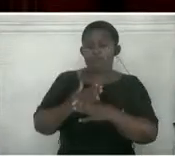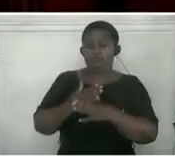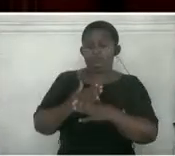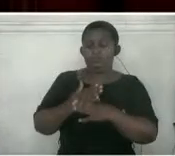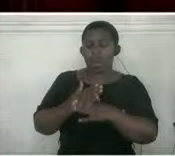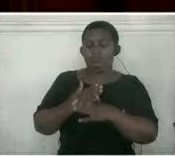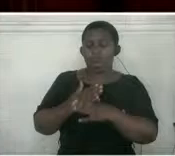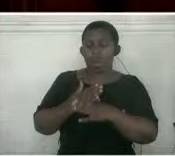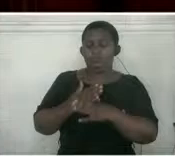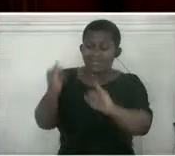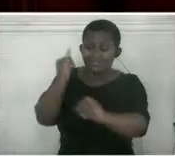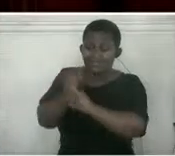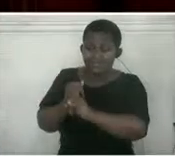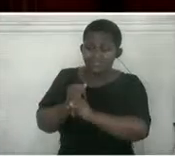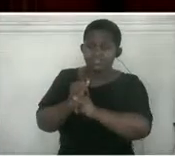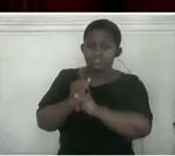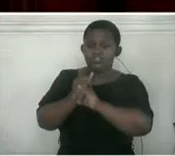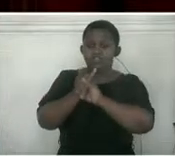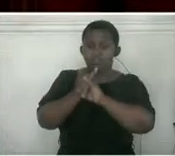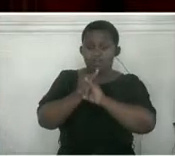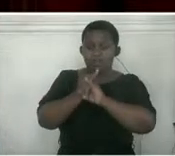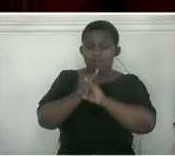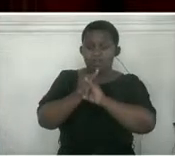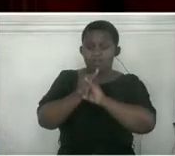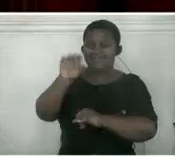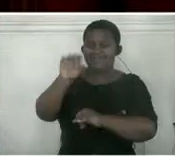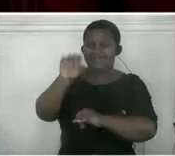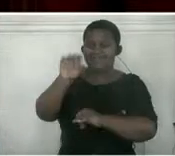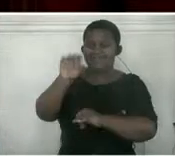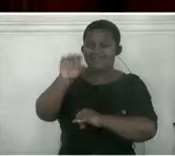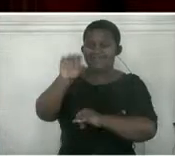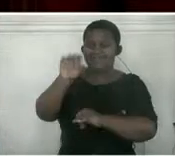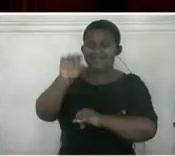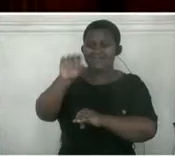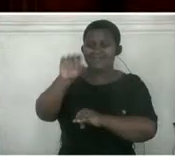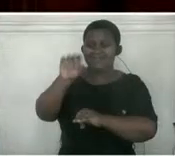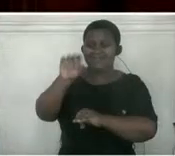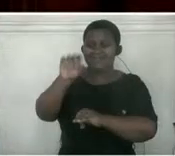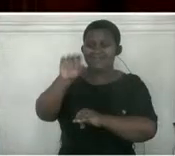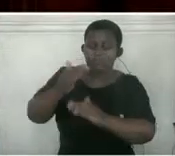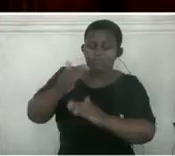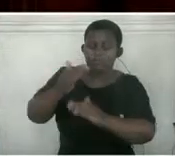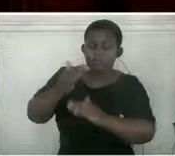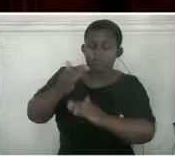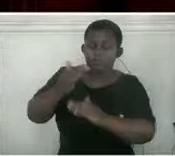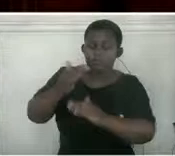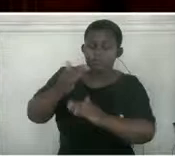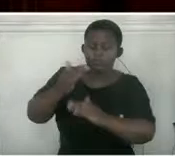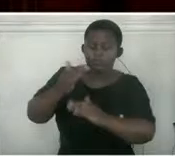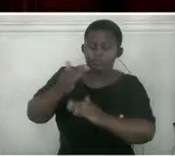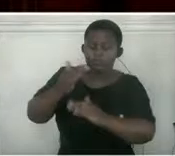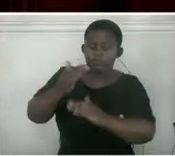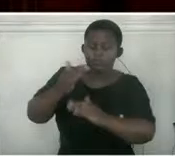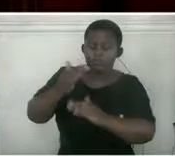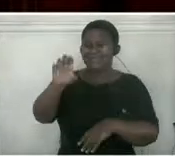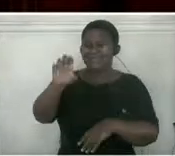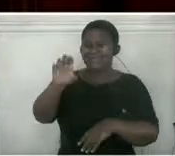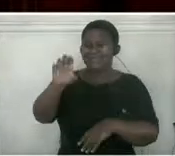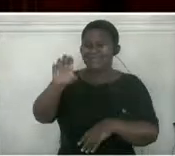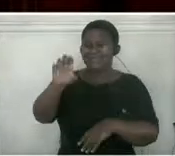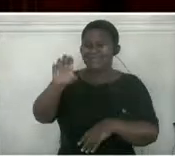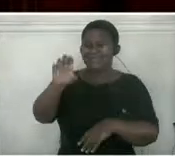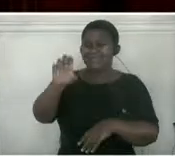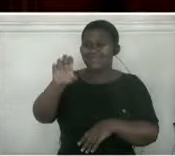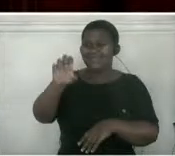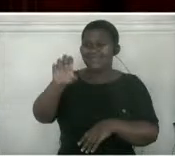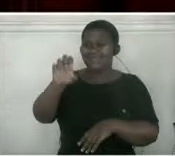international terminal operator to fast-track this process. And the terminal operator will